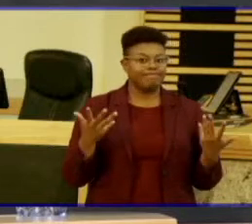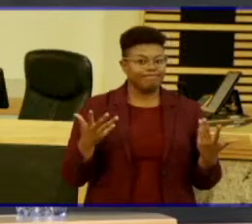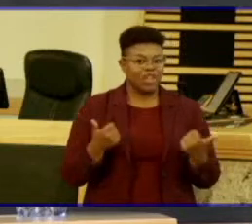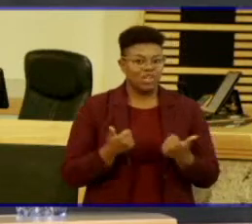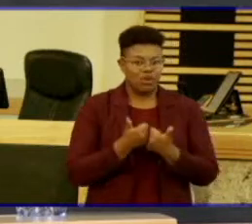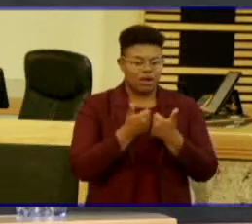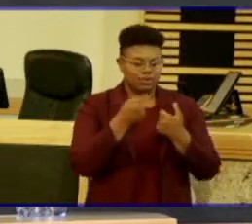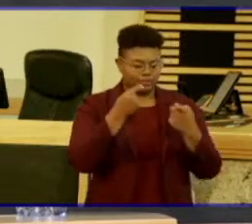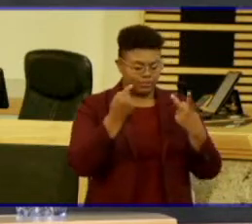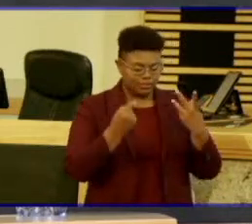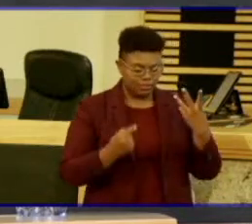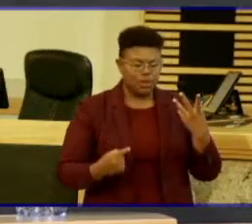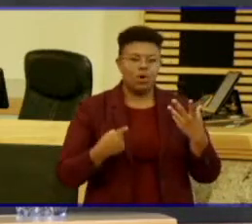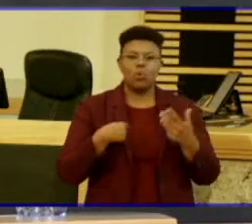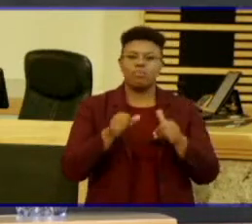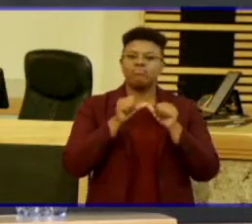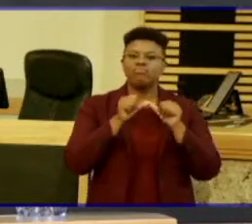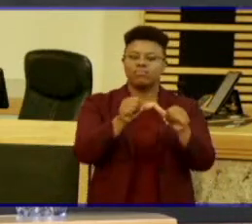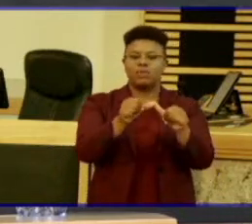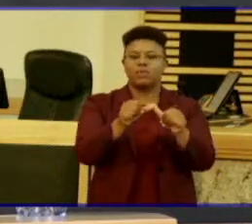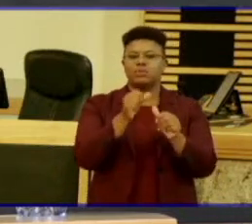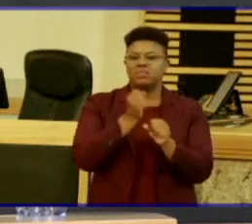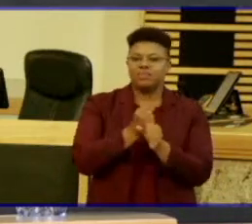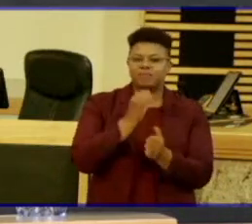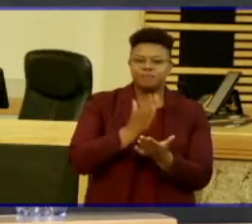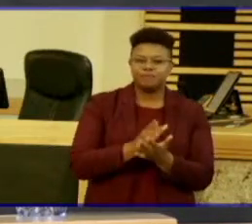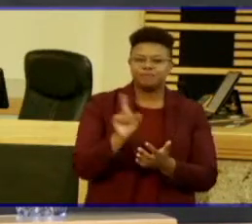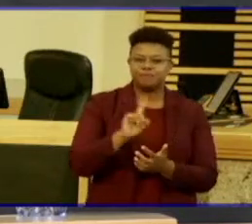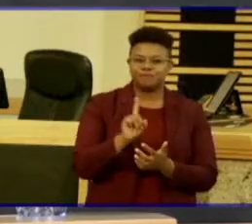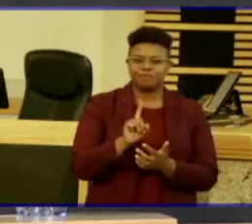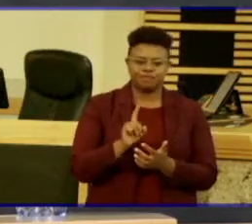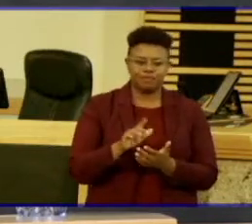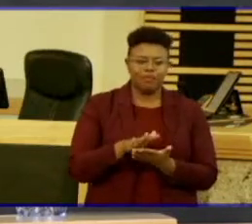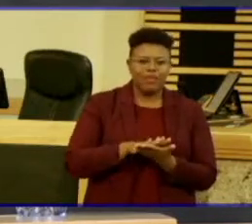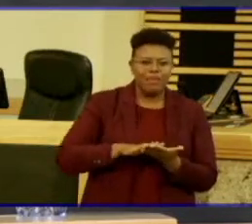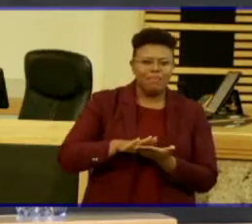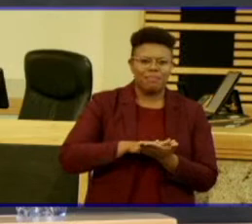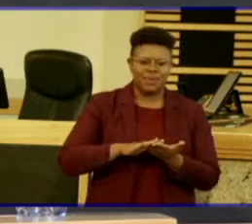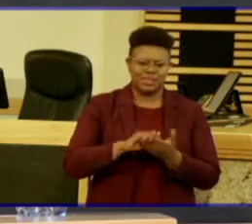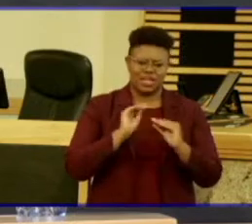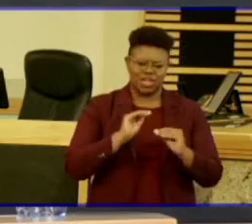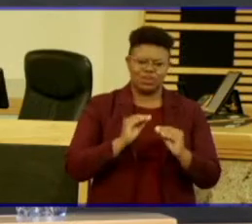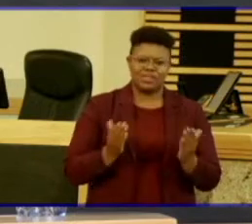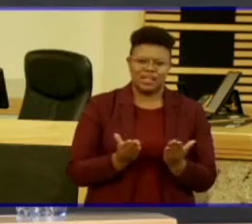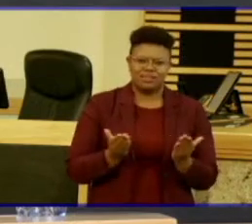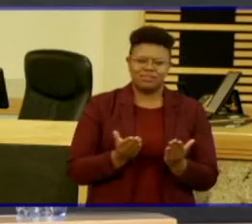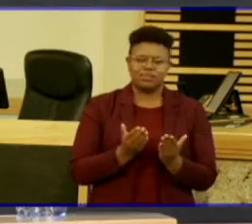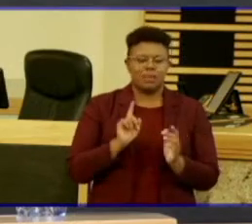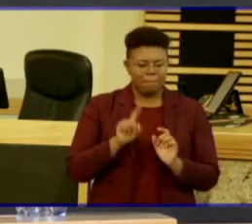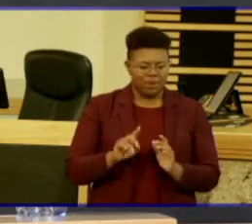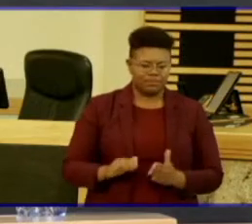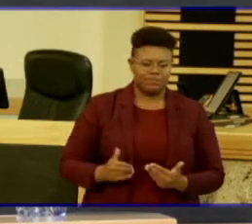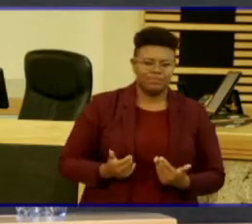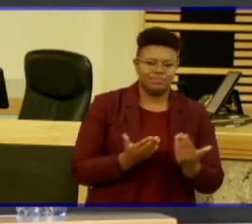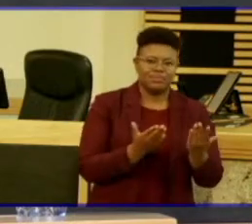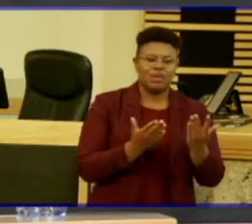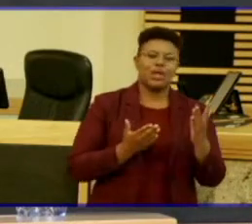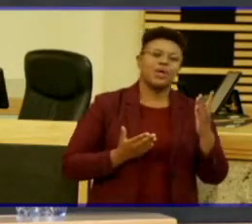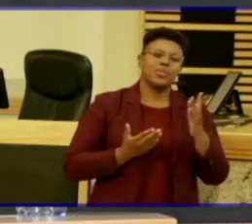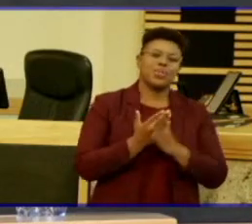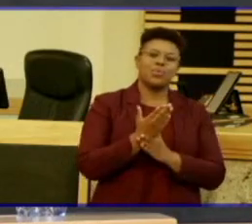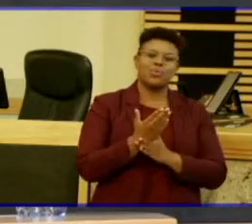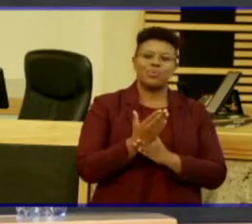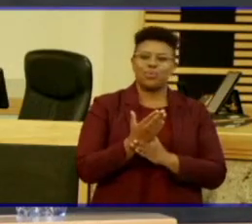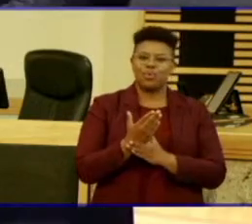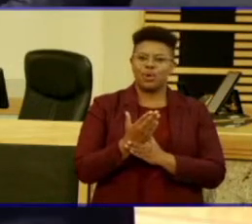challenges, we continued to ensure that the delivery of basic education services is provided through our